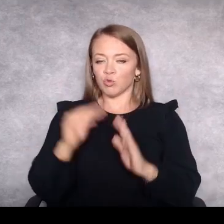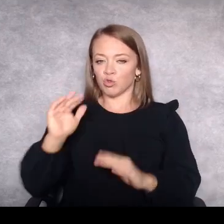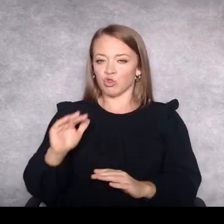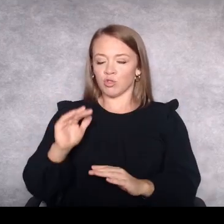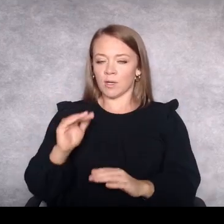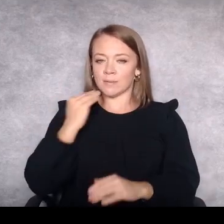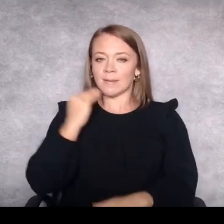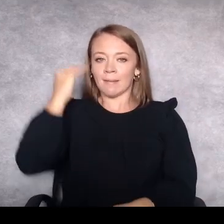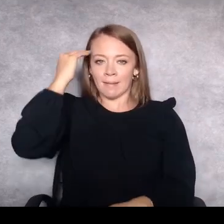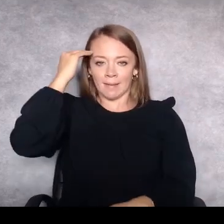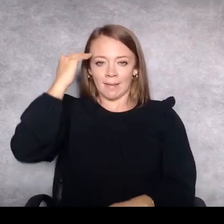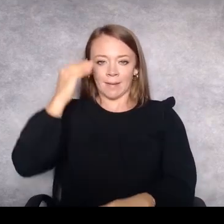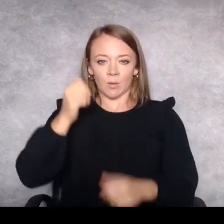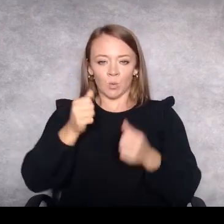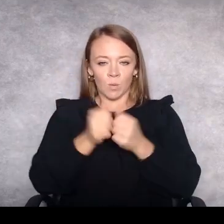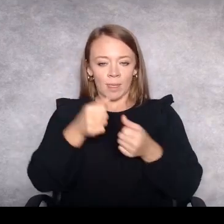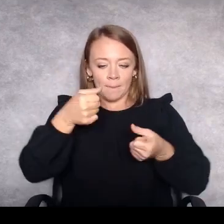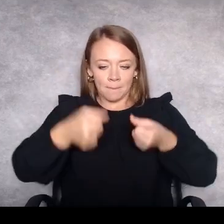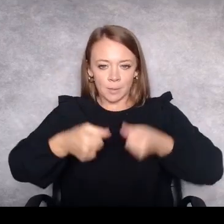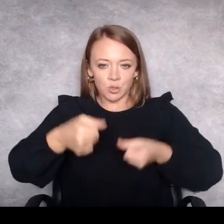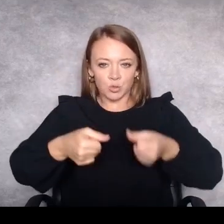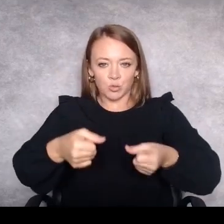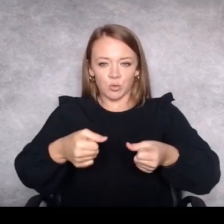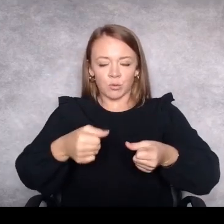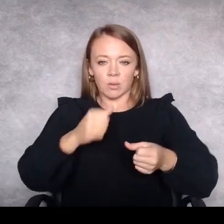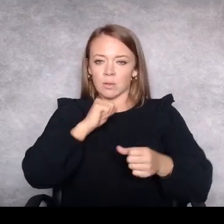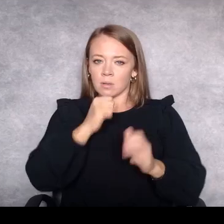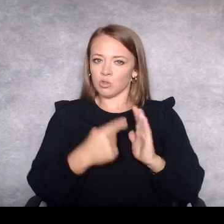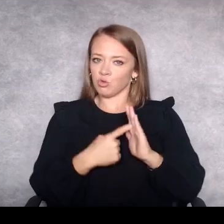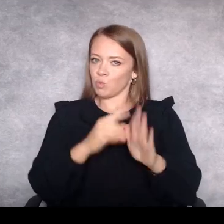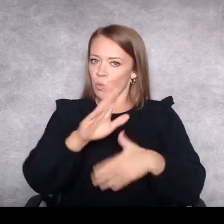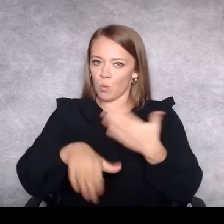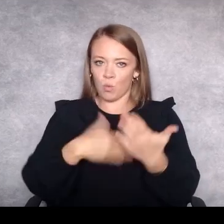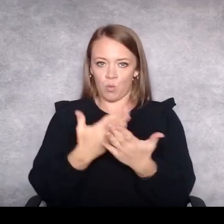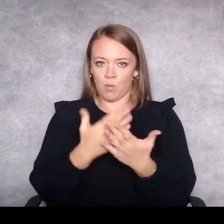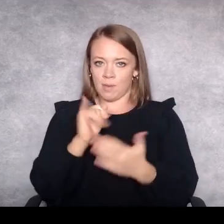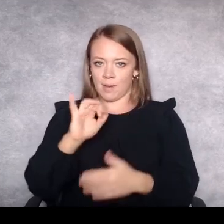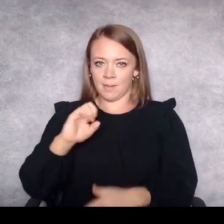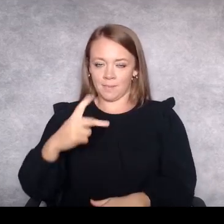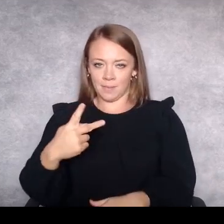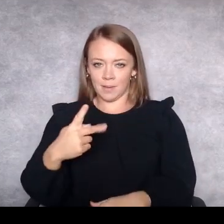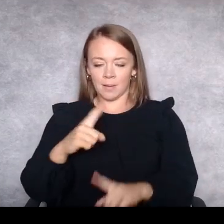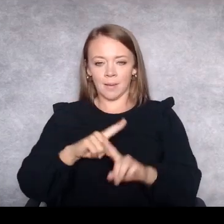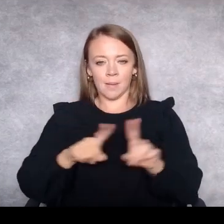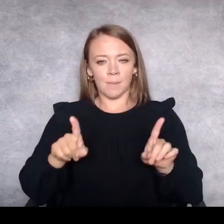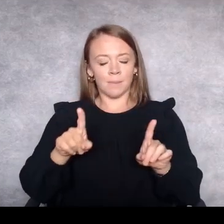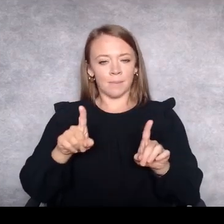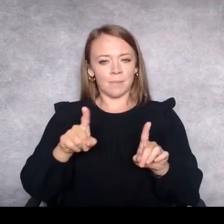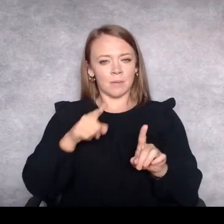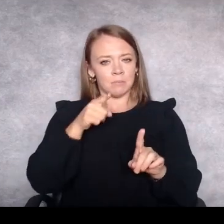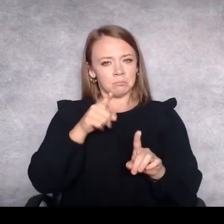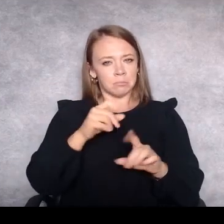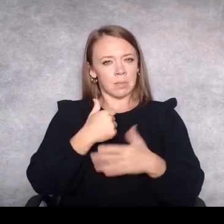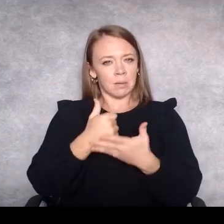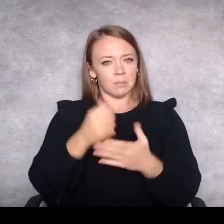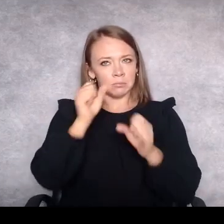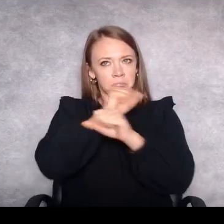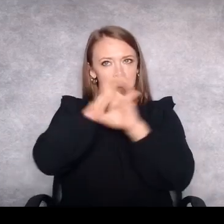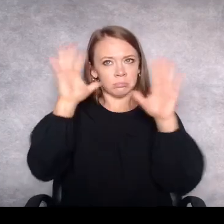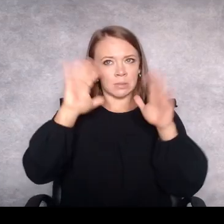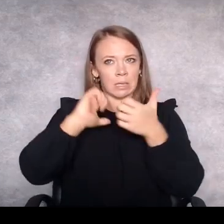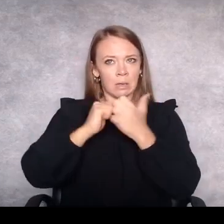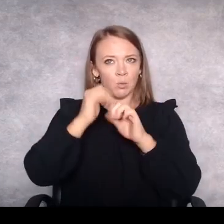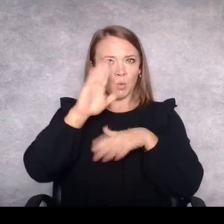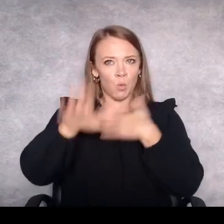child's head with puzzle pieces in it. It does not depict every detailed piece of the IEP, but it's meant for you to